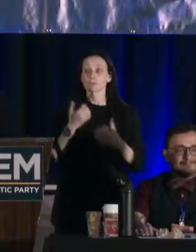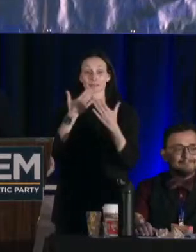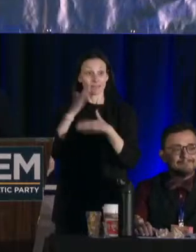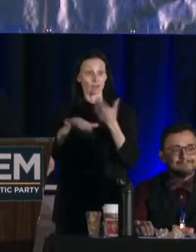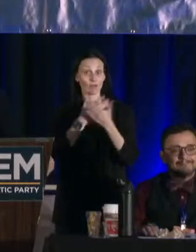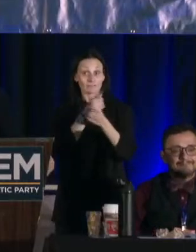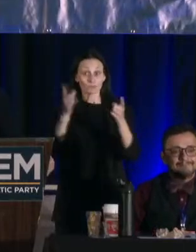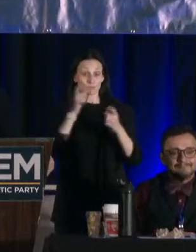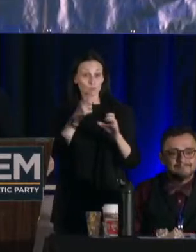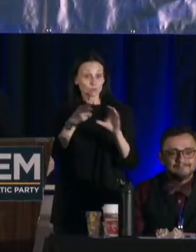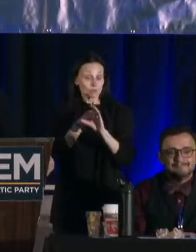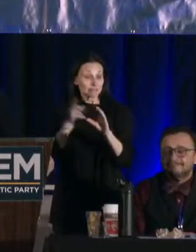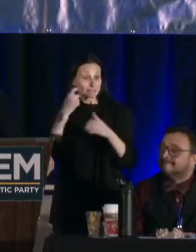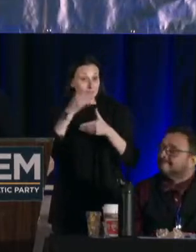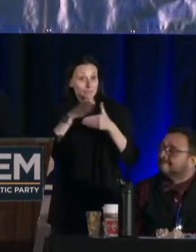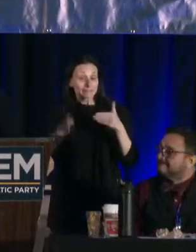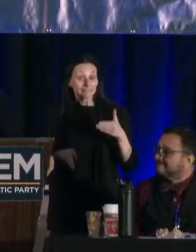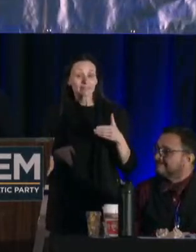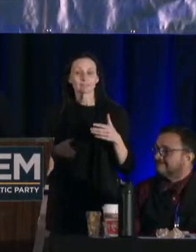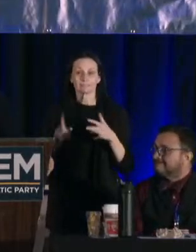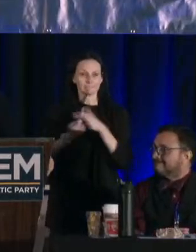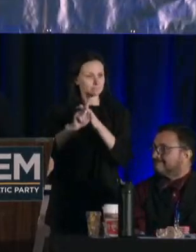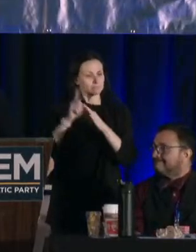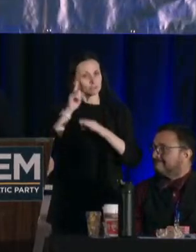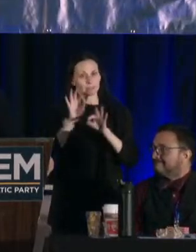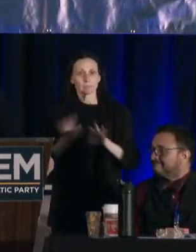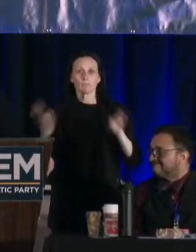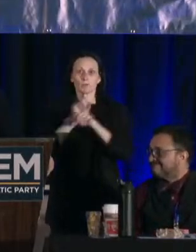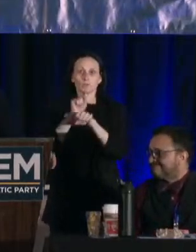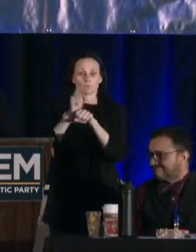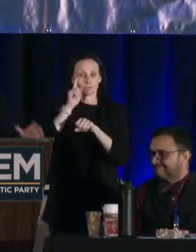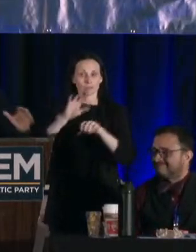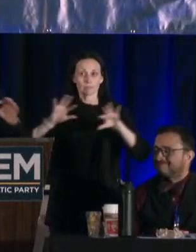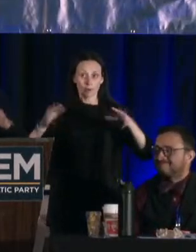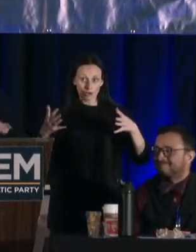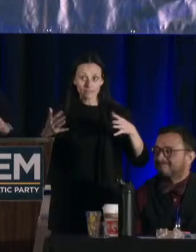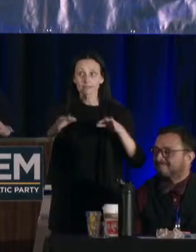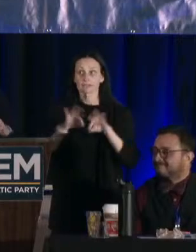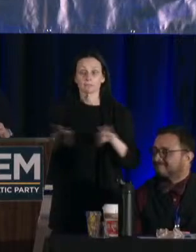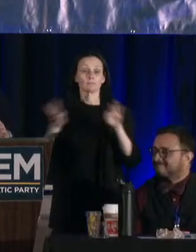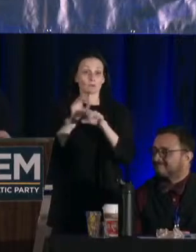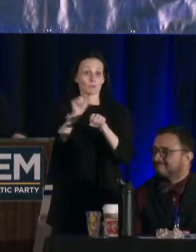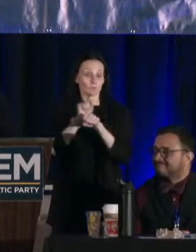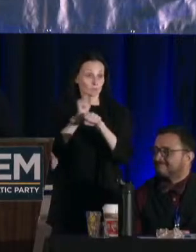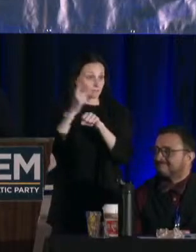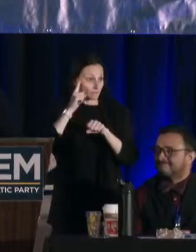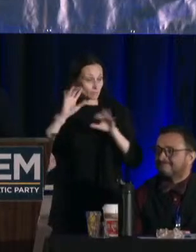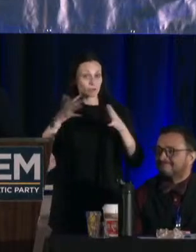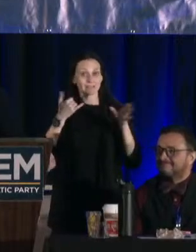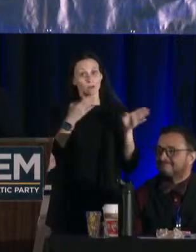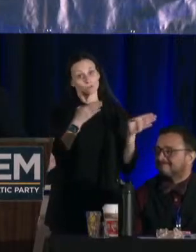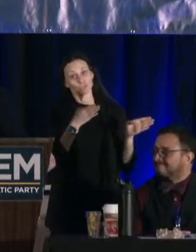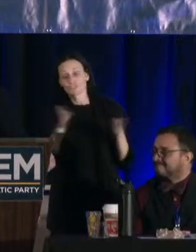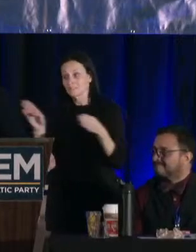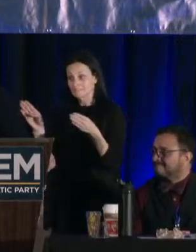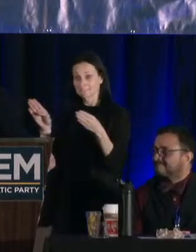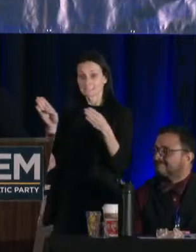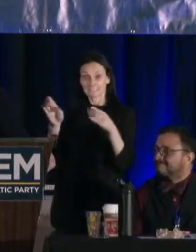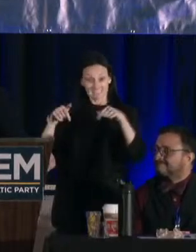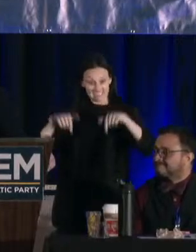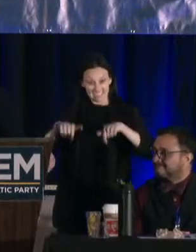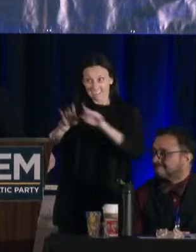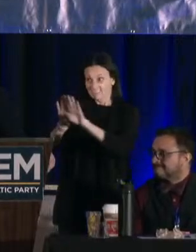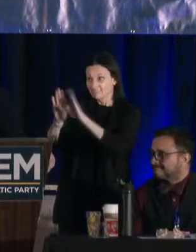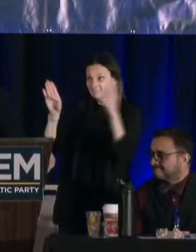you who have joined us this weekend to do the important work of our party. But the important work of our party now shifts outside